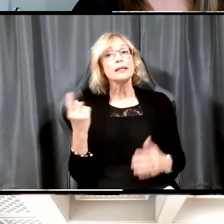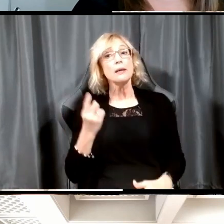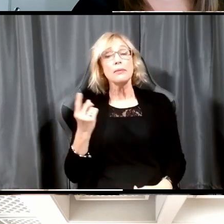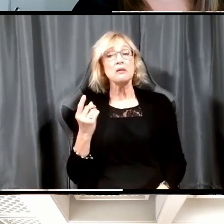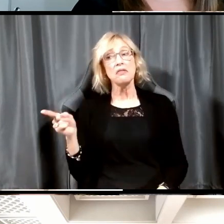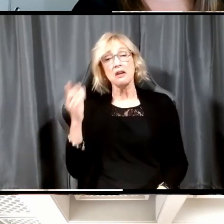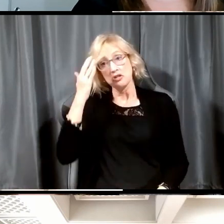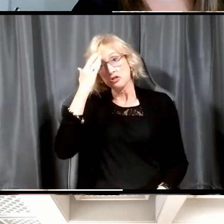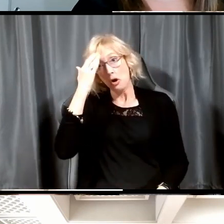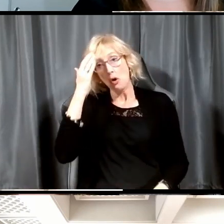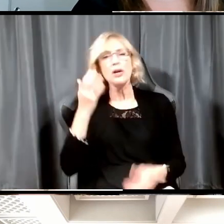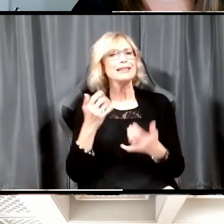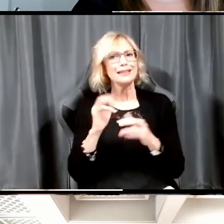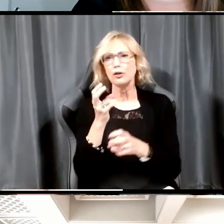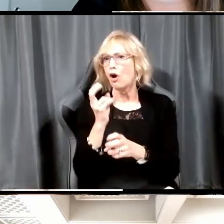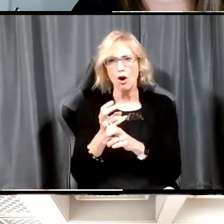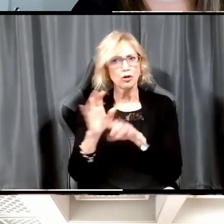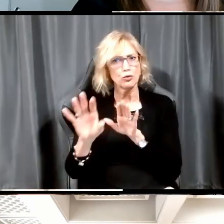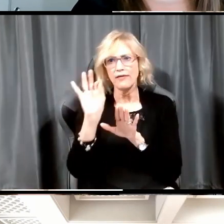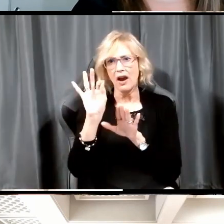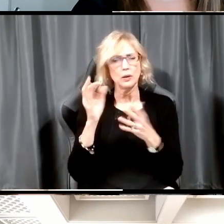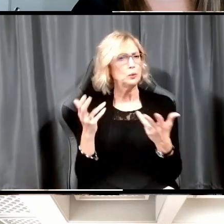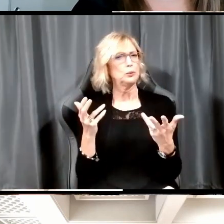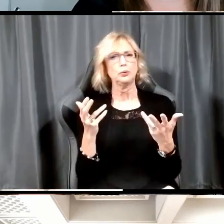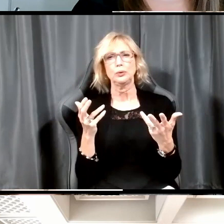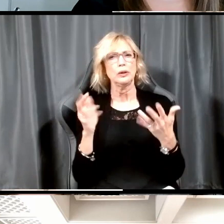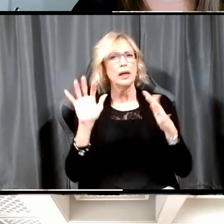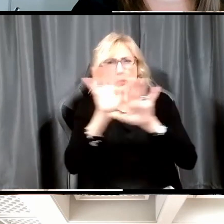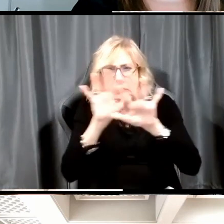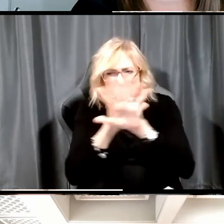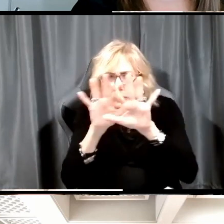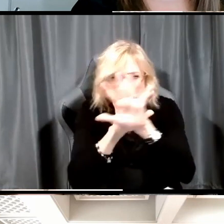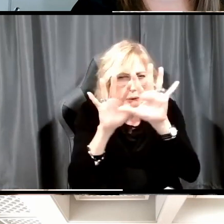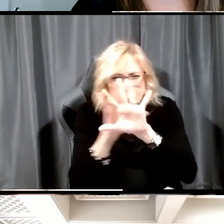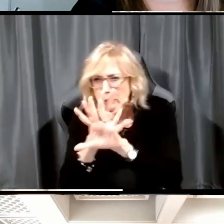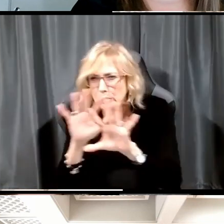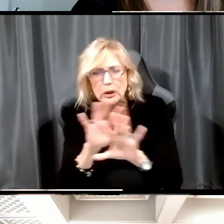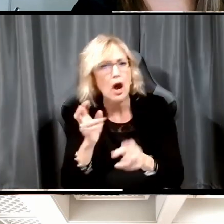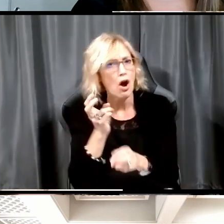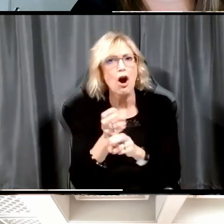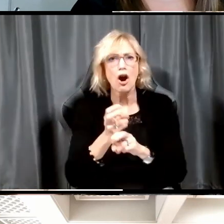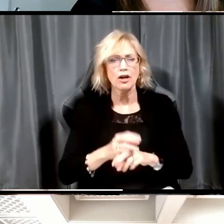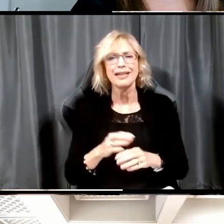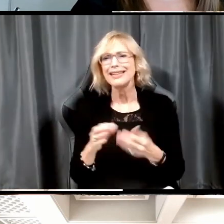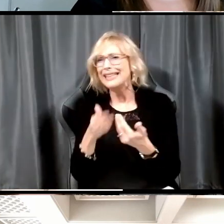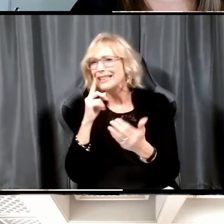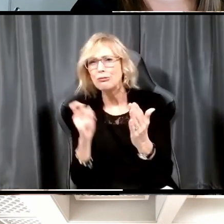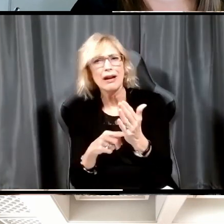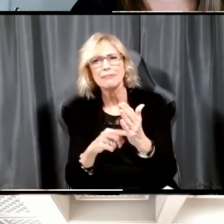tablecloth is still not going to be able to be seen as easily or